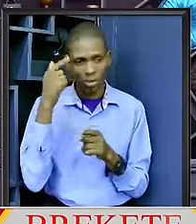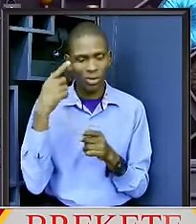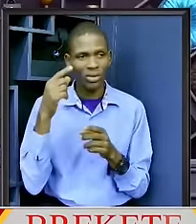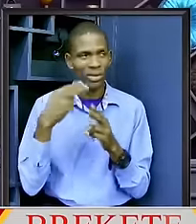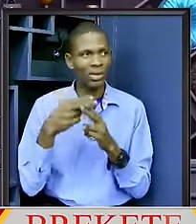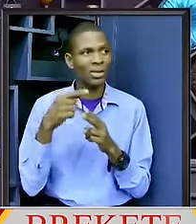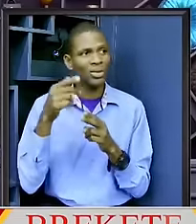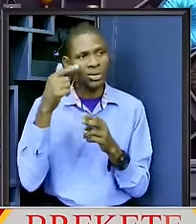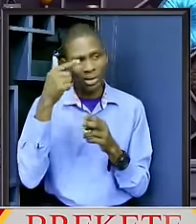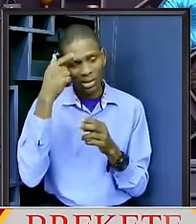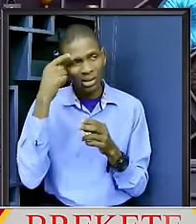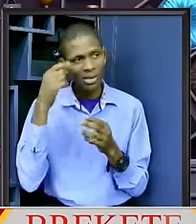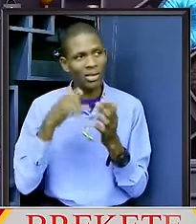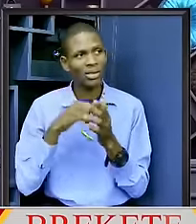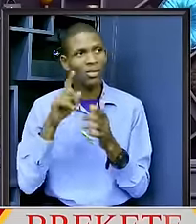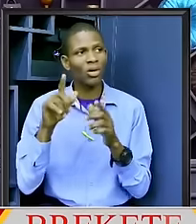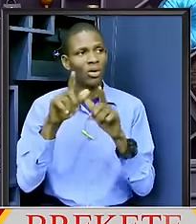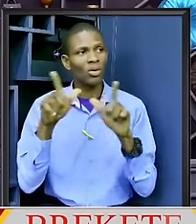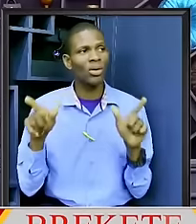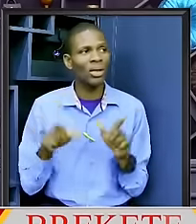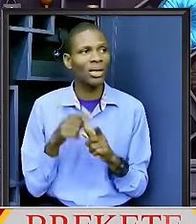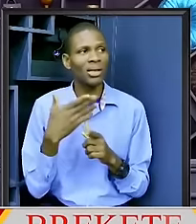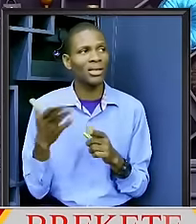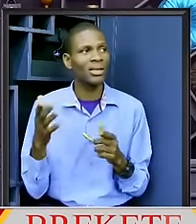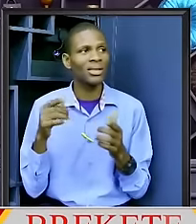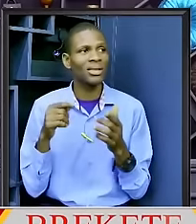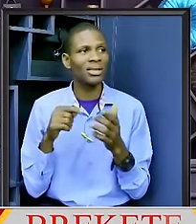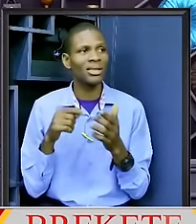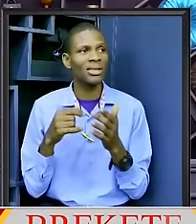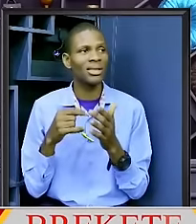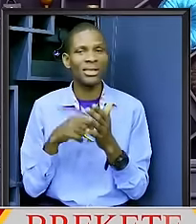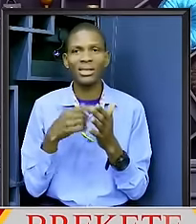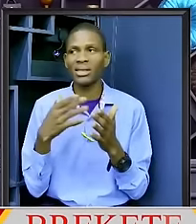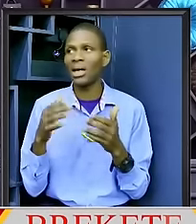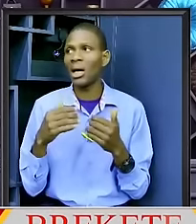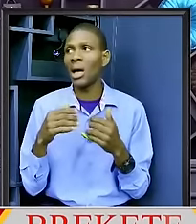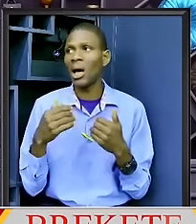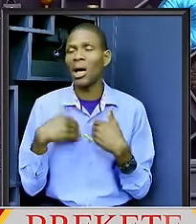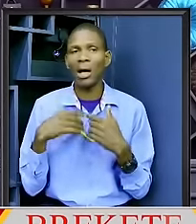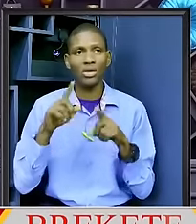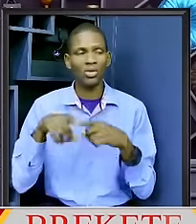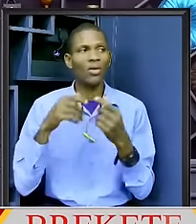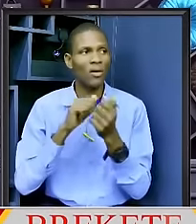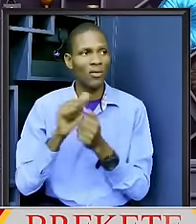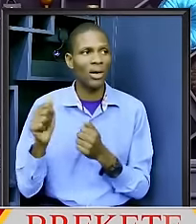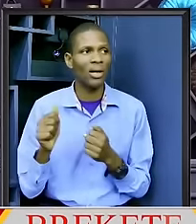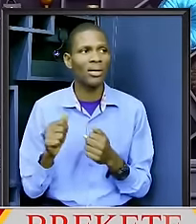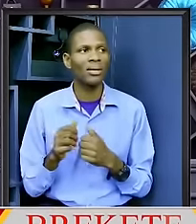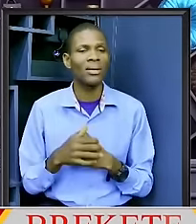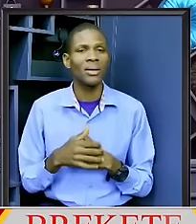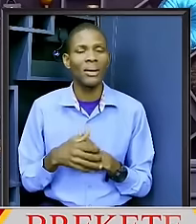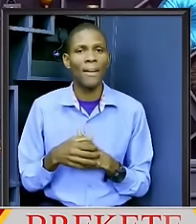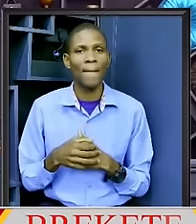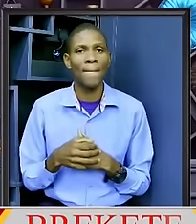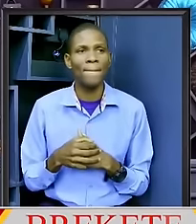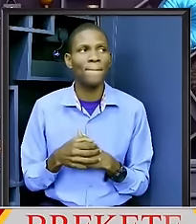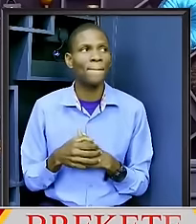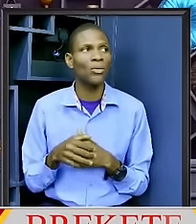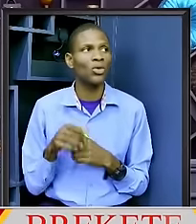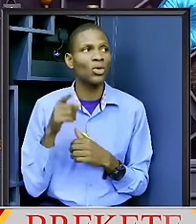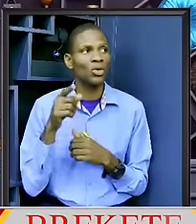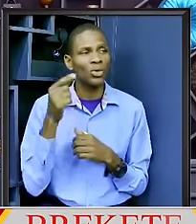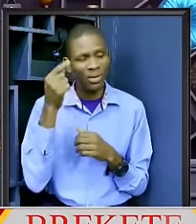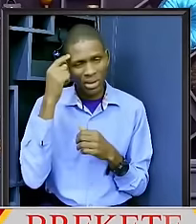Brekete, una tisena one local thing. This thing don't go far. Yes, that's what I was trying to tell her. It don't go that far. So you've